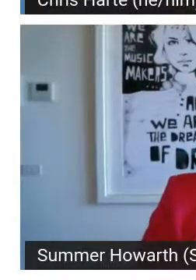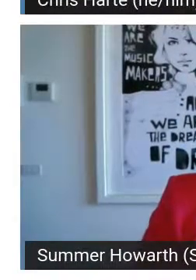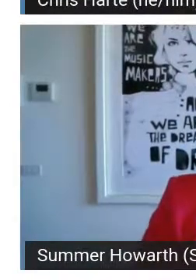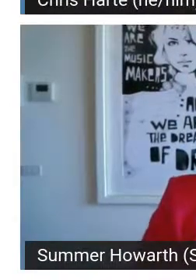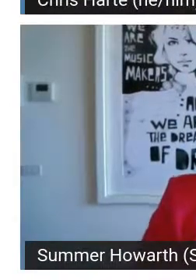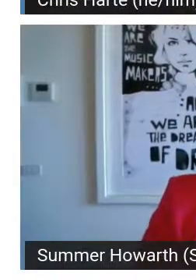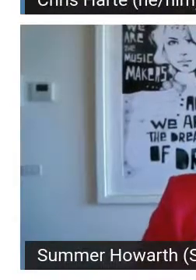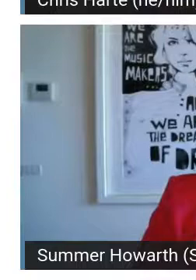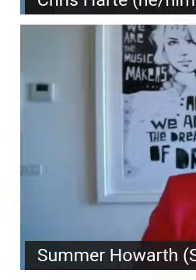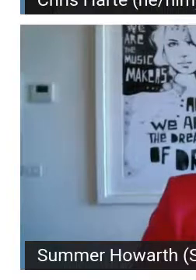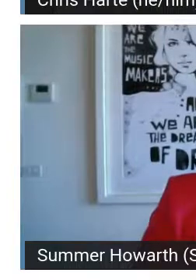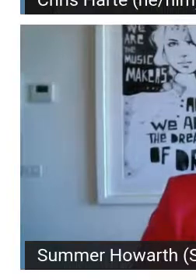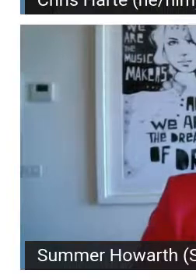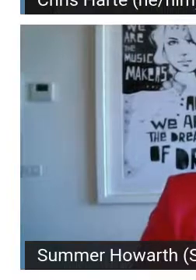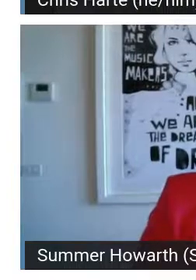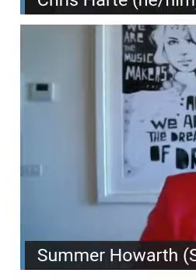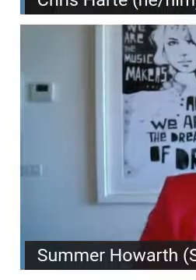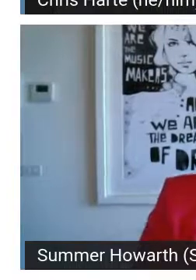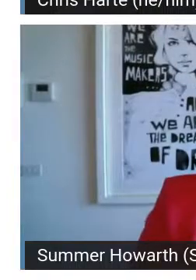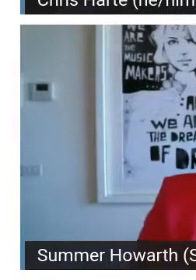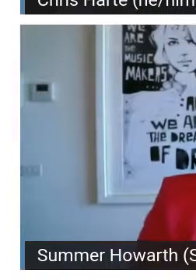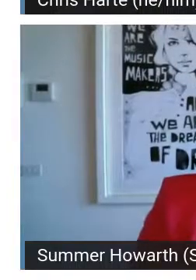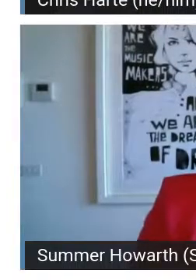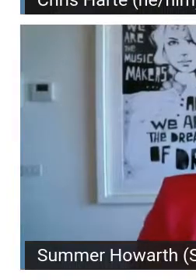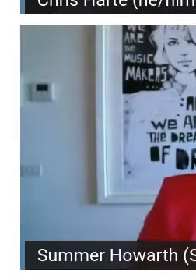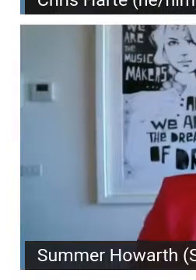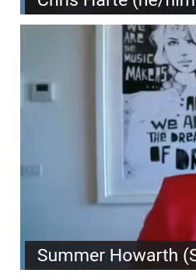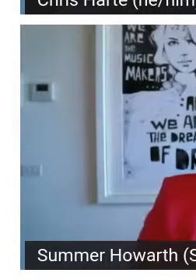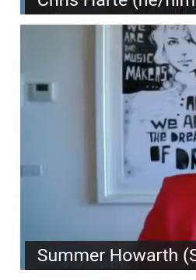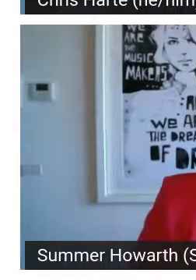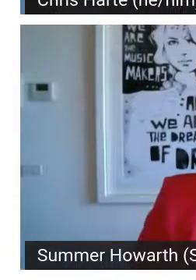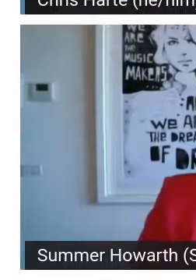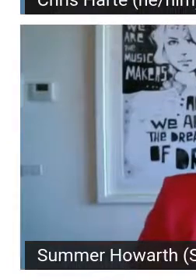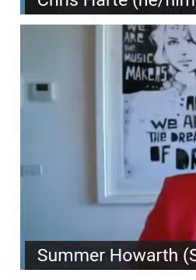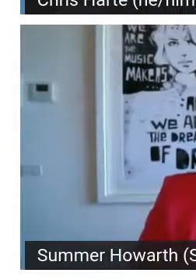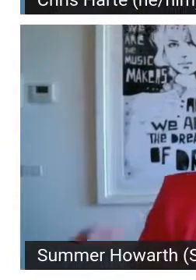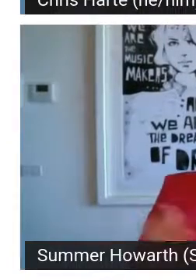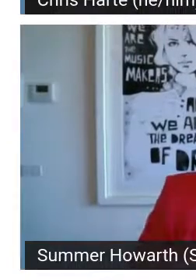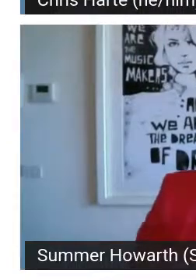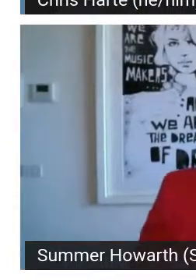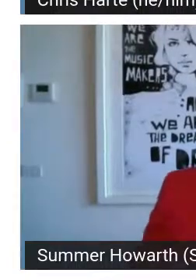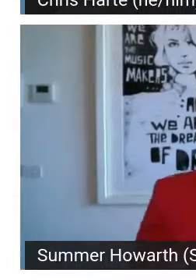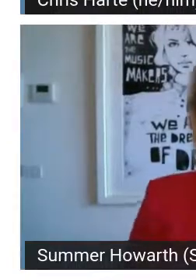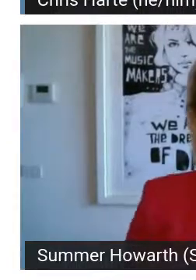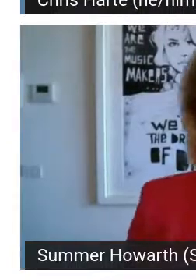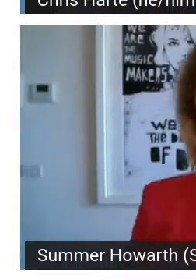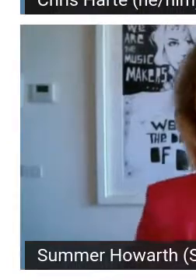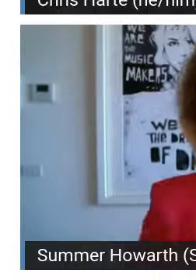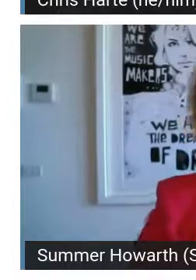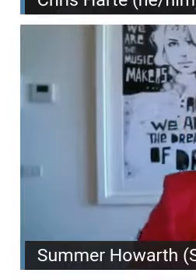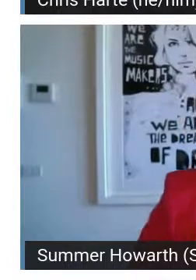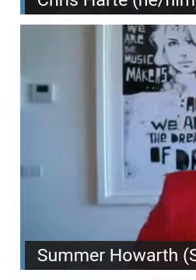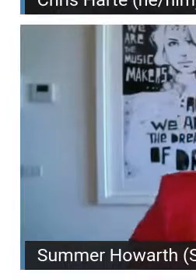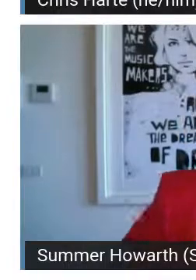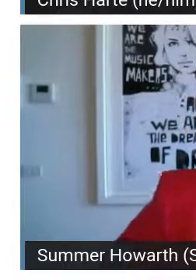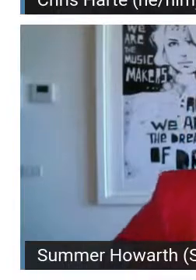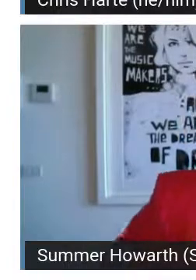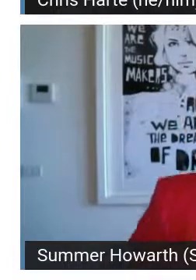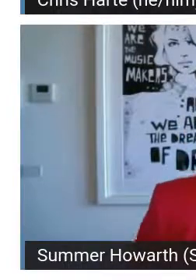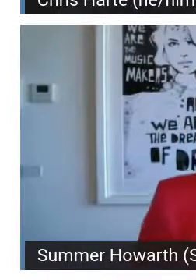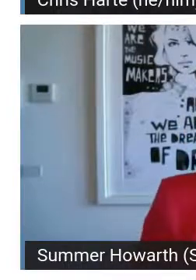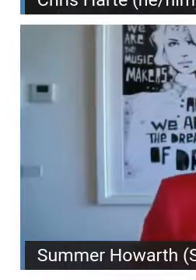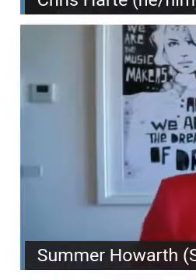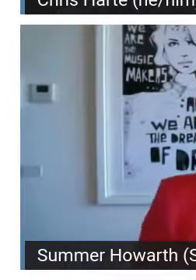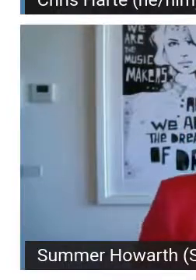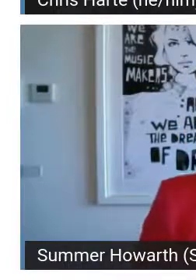got rid of them eventually. Gracious. Brutal. No, brutal. Two of the smartest educators we know. Come